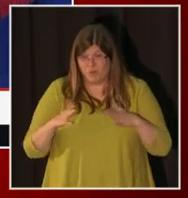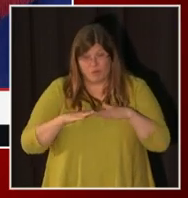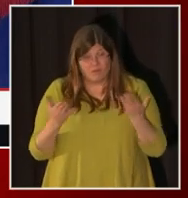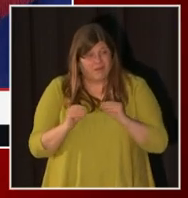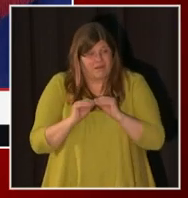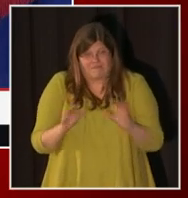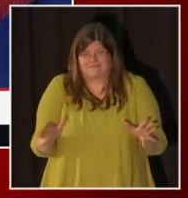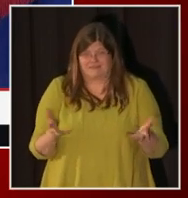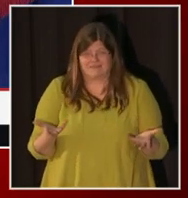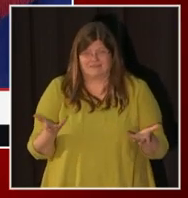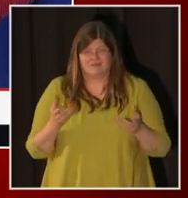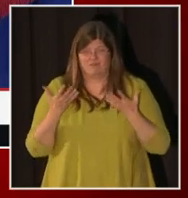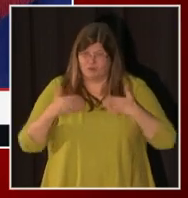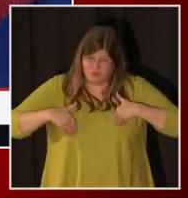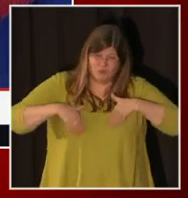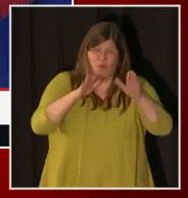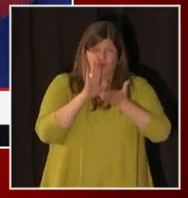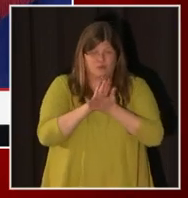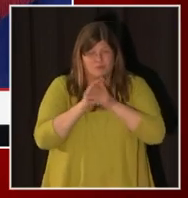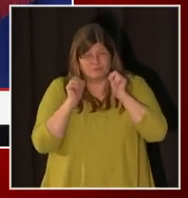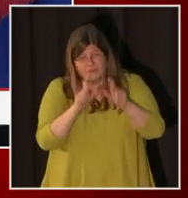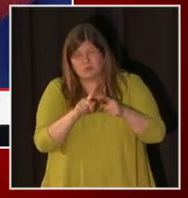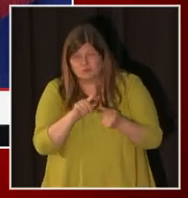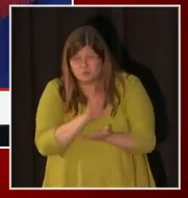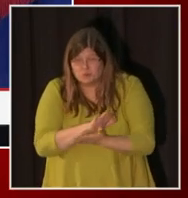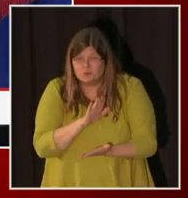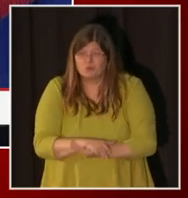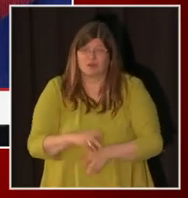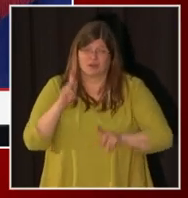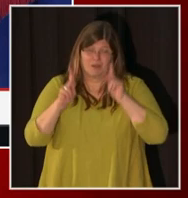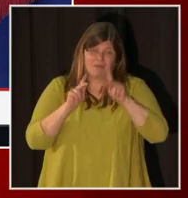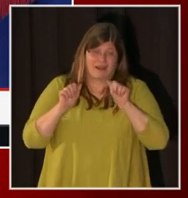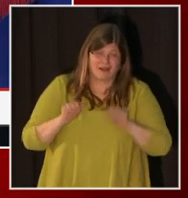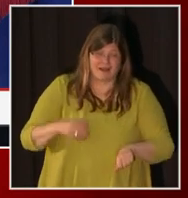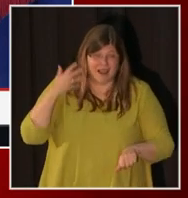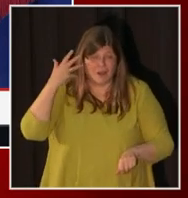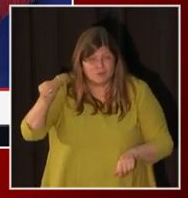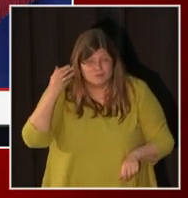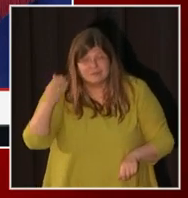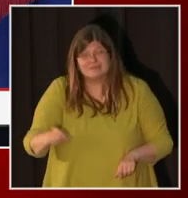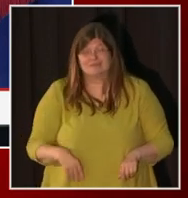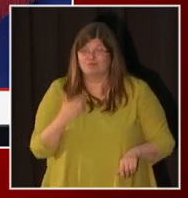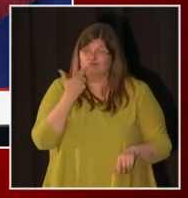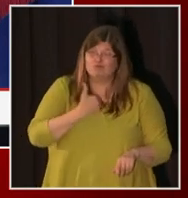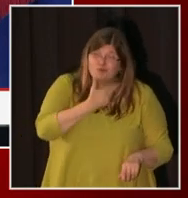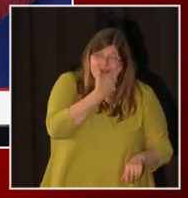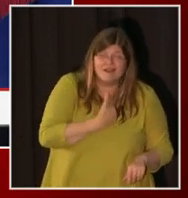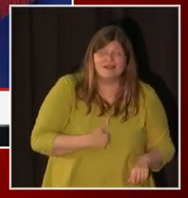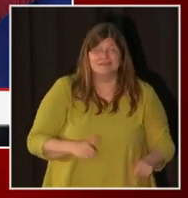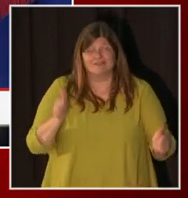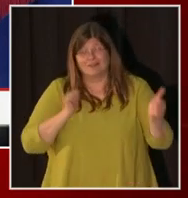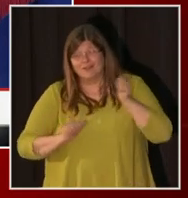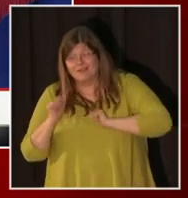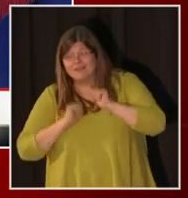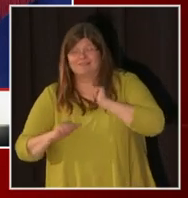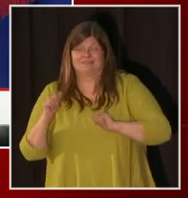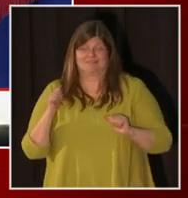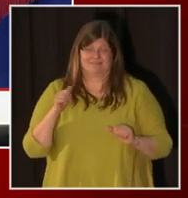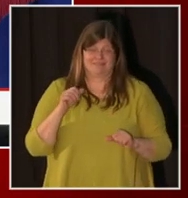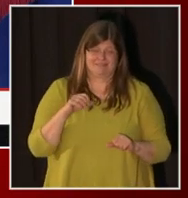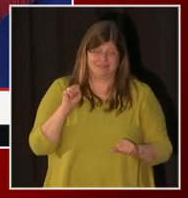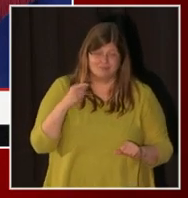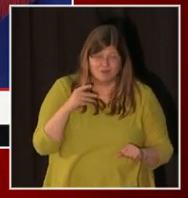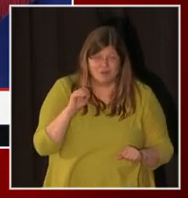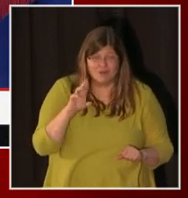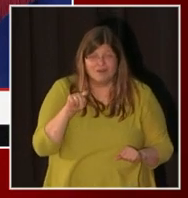be able to go to school, people to be able to go out to the restaurants and theaters and sports and